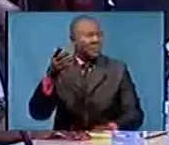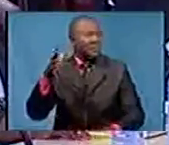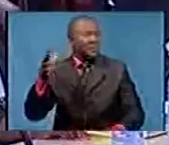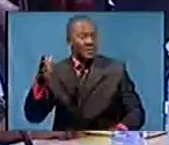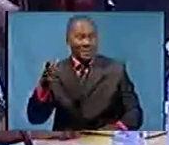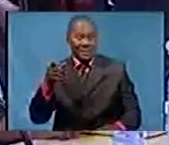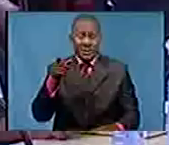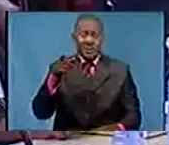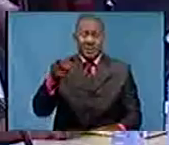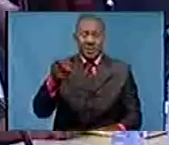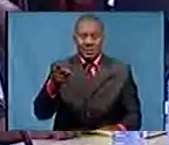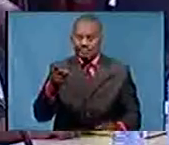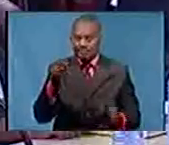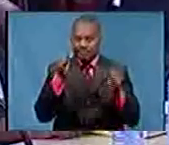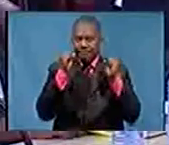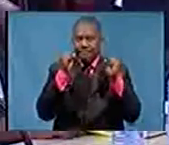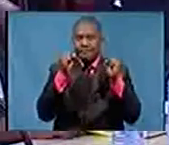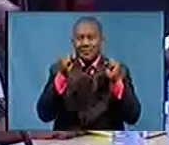contempt.